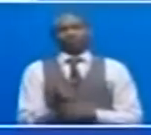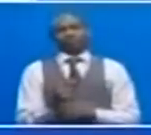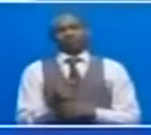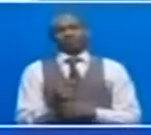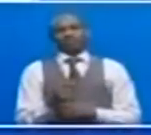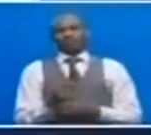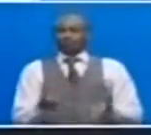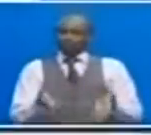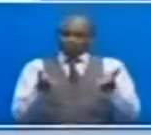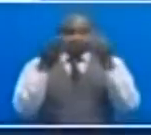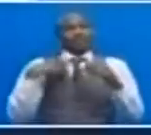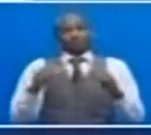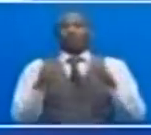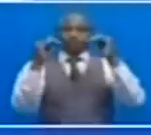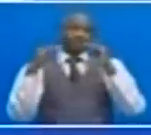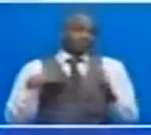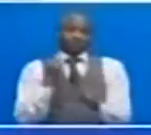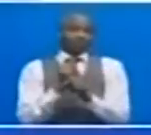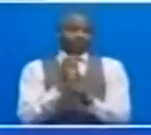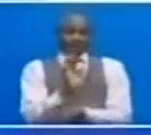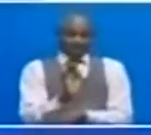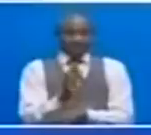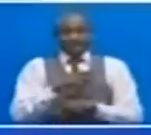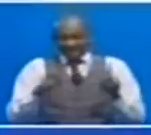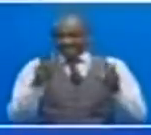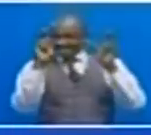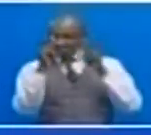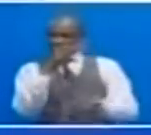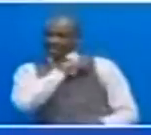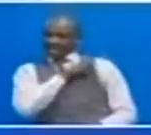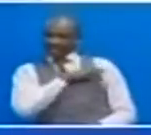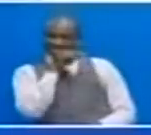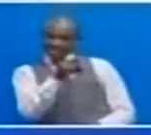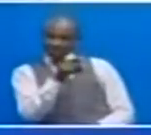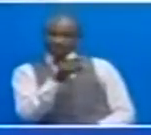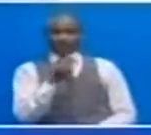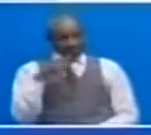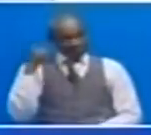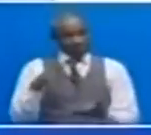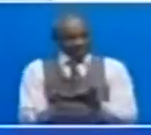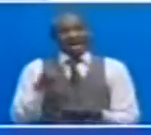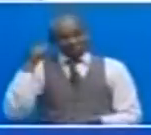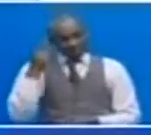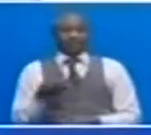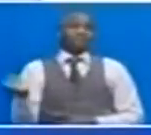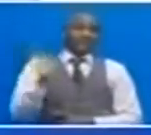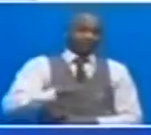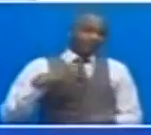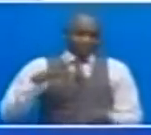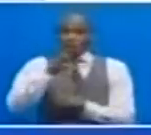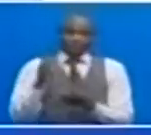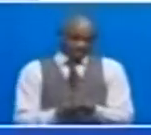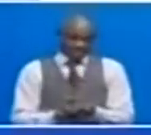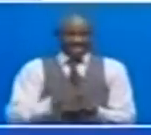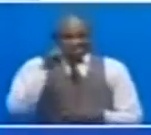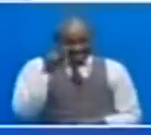to do the promotion. The issue of allowances that were removed from the payroll, we shall reinstate for everybody.